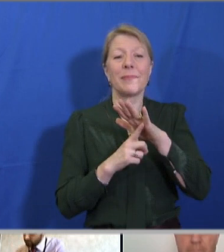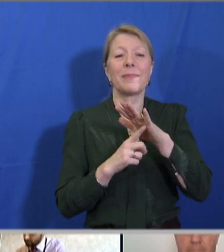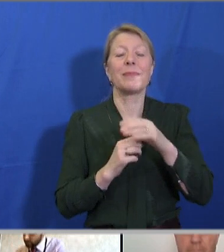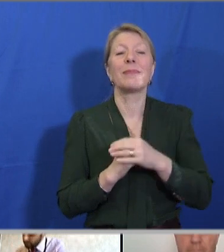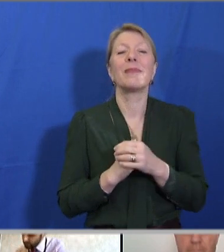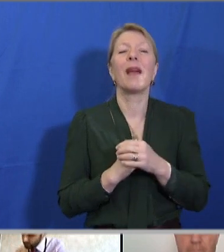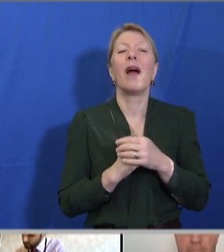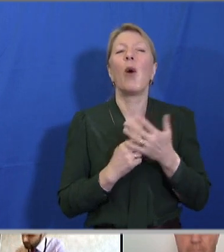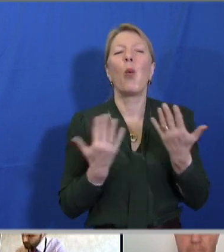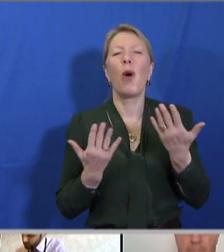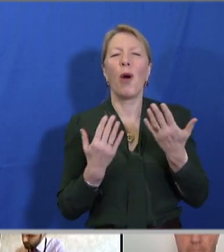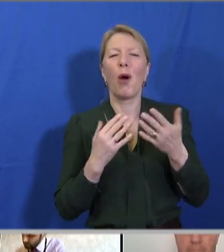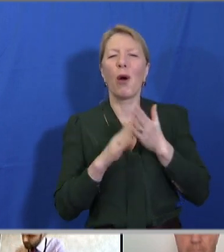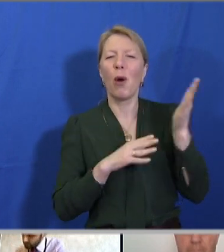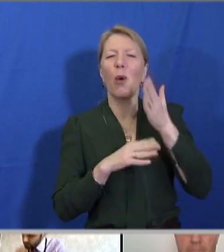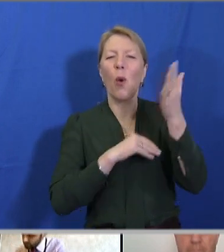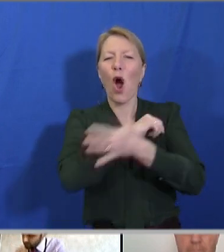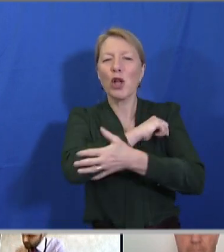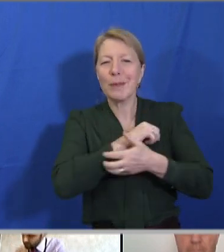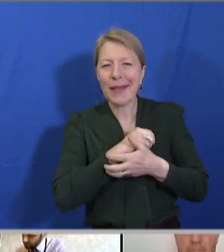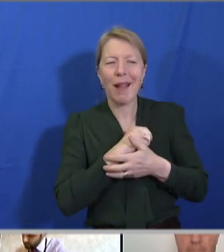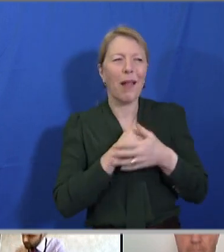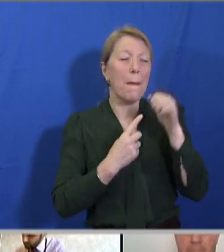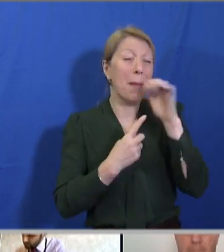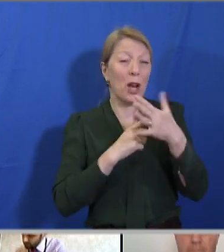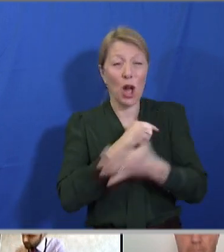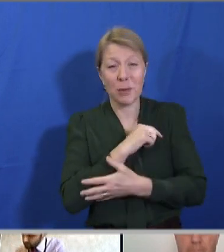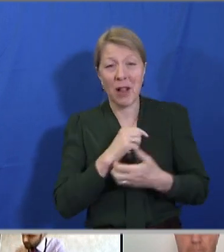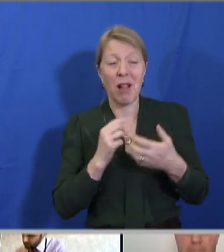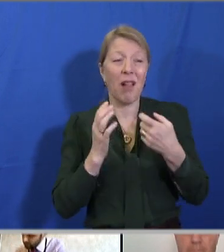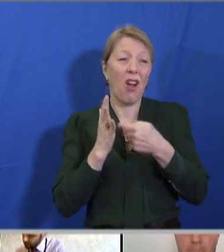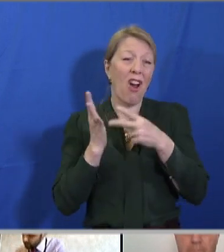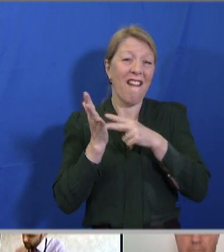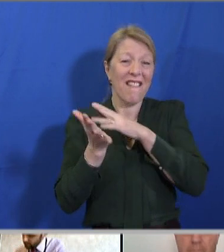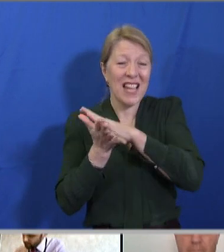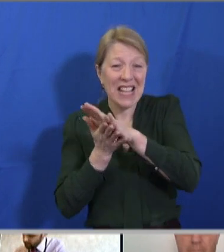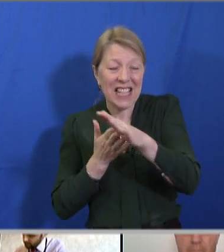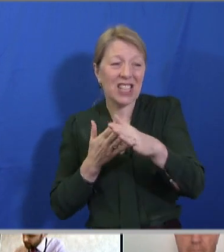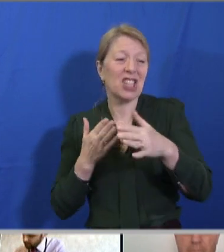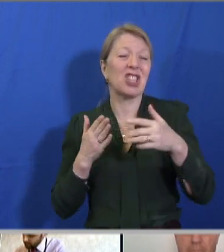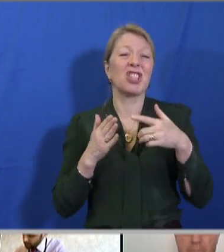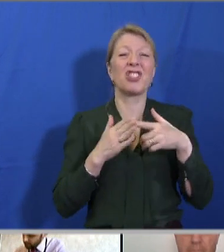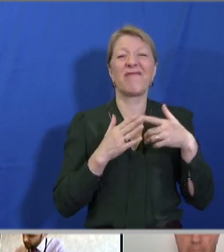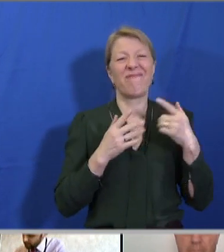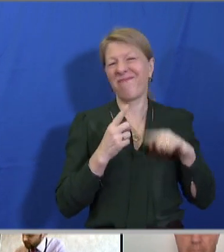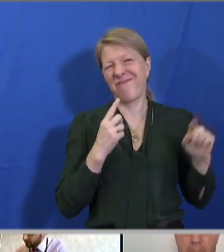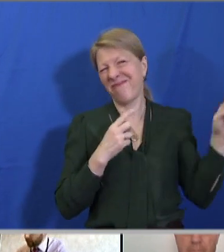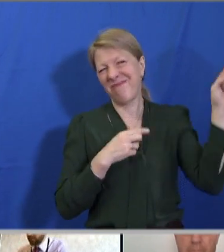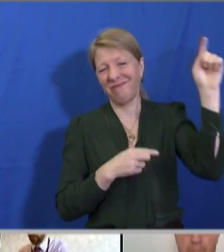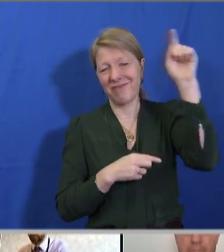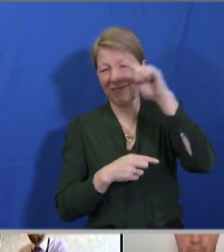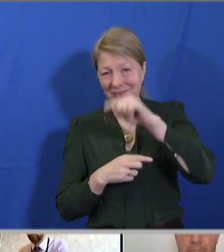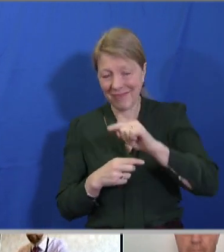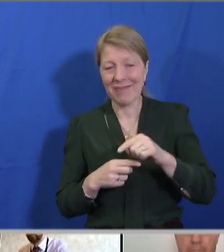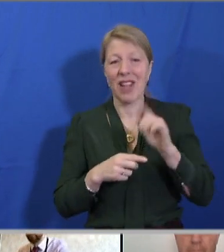toilet. That includes the Royal, there's none in the newly built down, and there's none, as far as I'm aware, in the